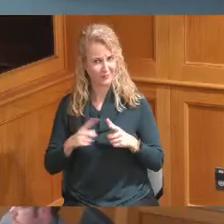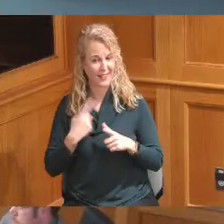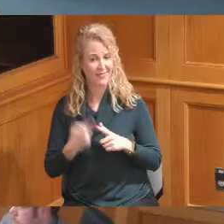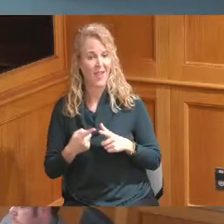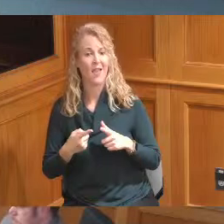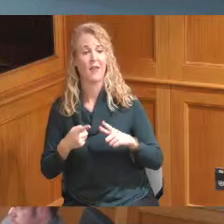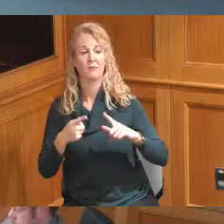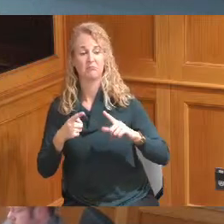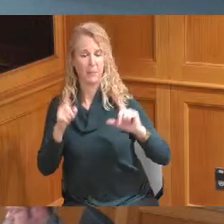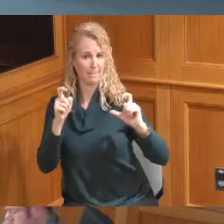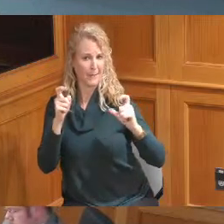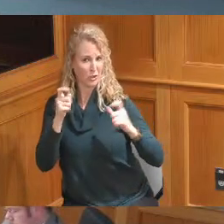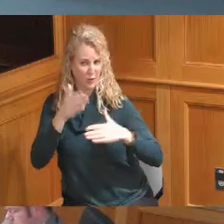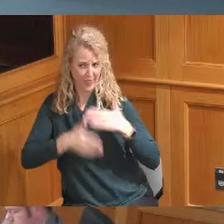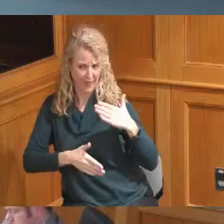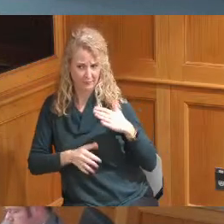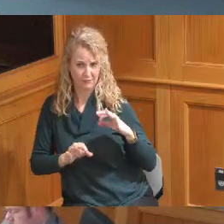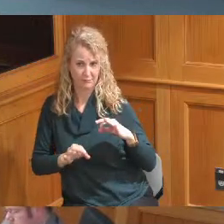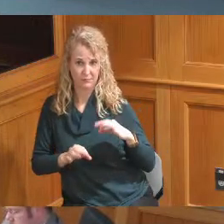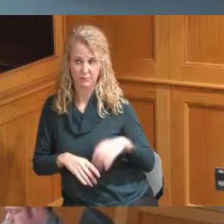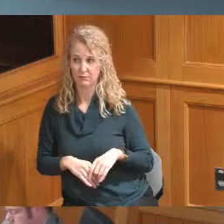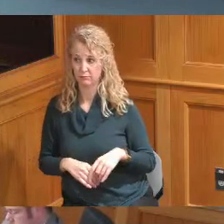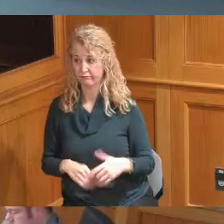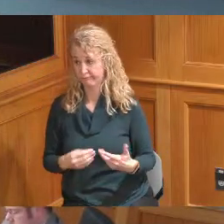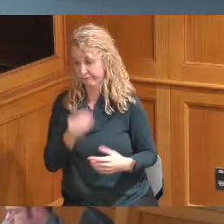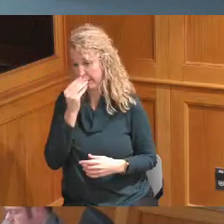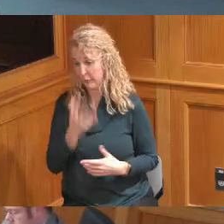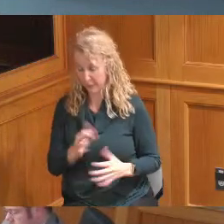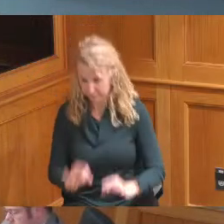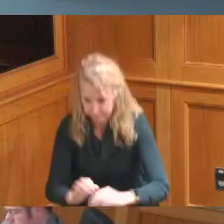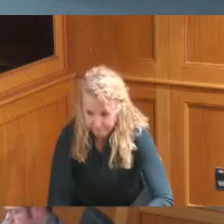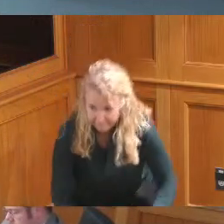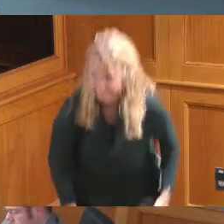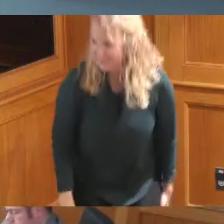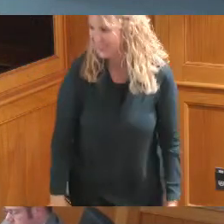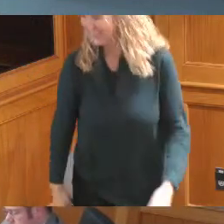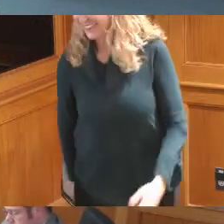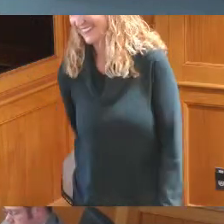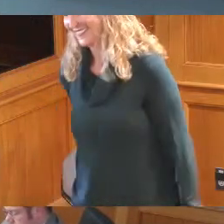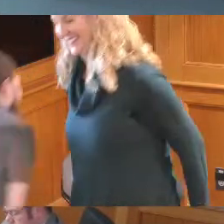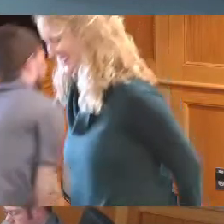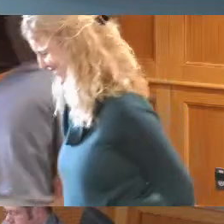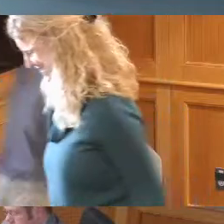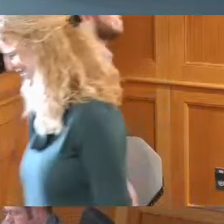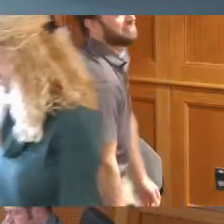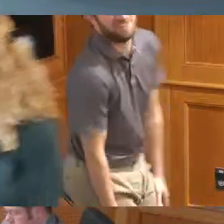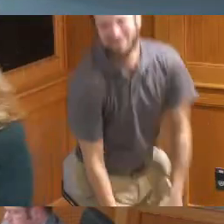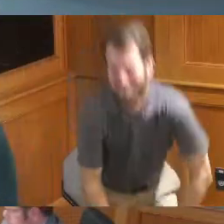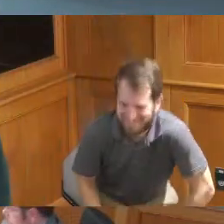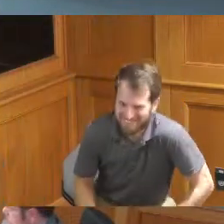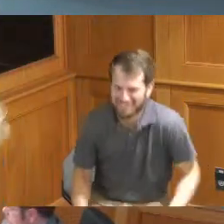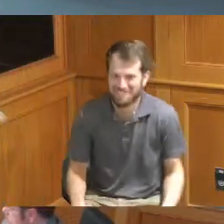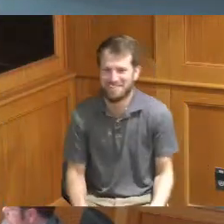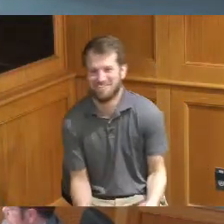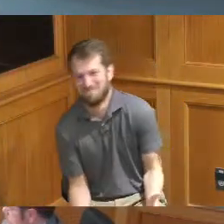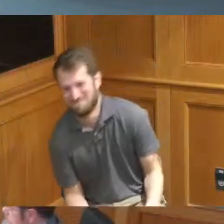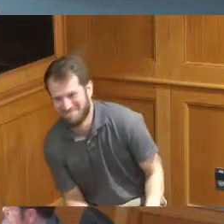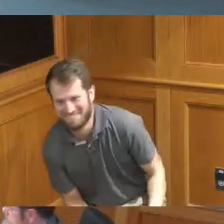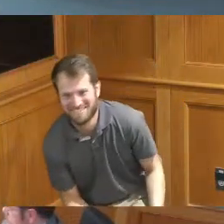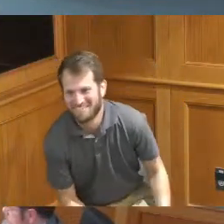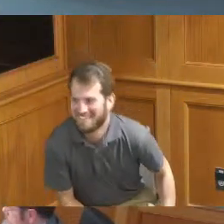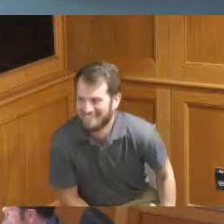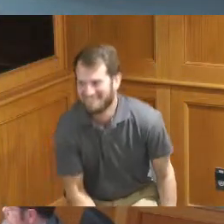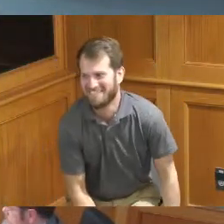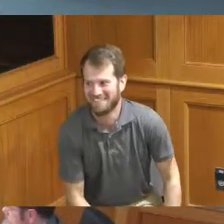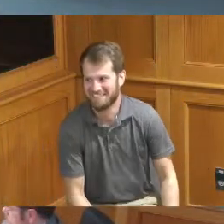okay? I thought they said it was next Thursday, but it doesn't. What's next Thursday? Oh, is the picture next Thursday? You said